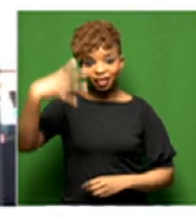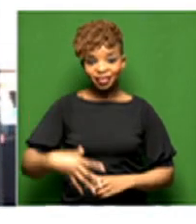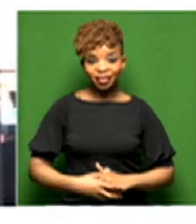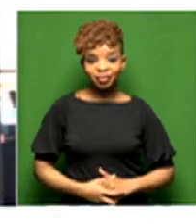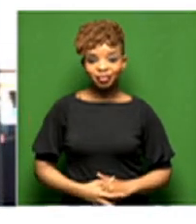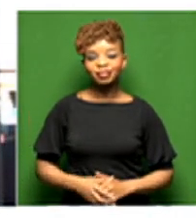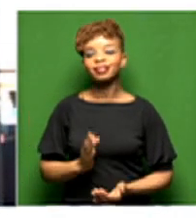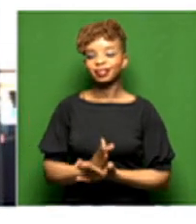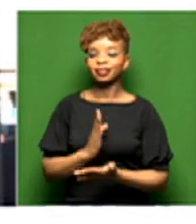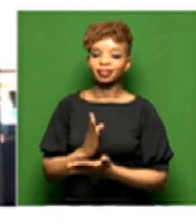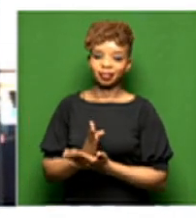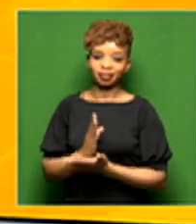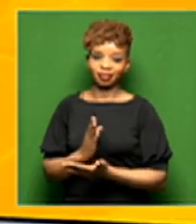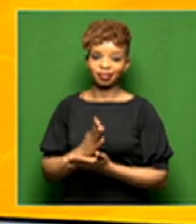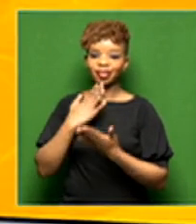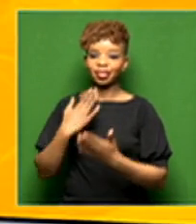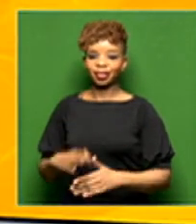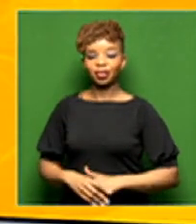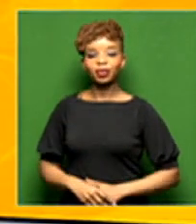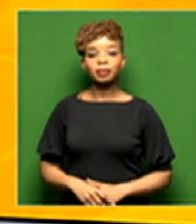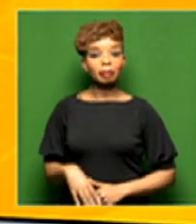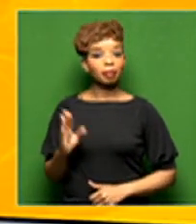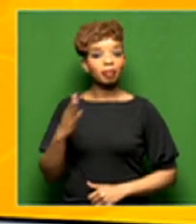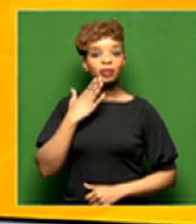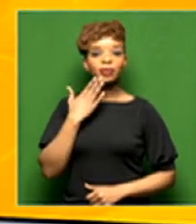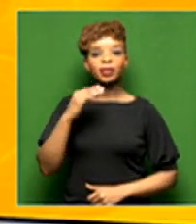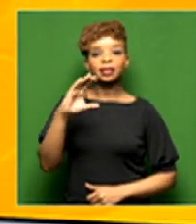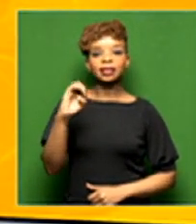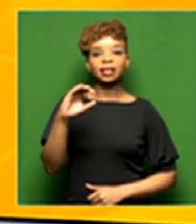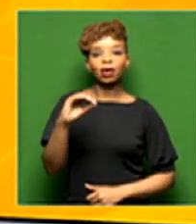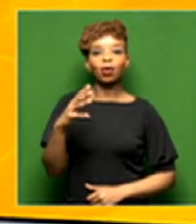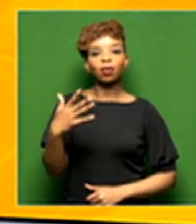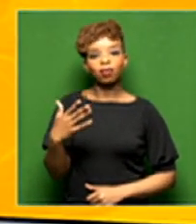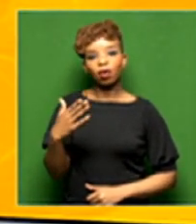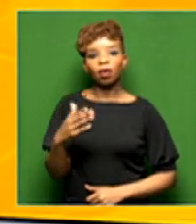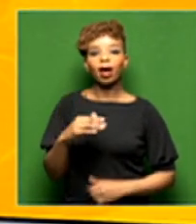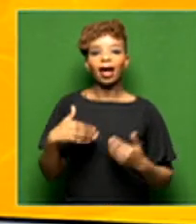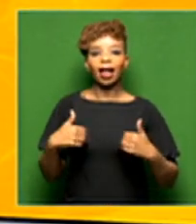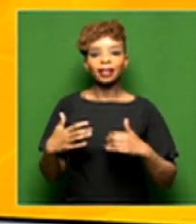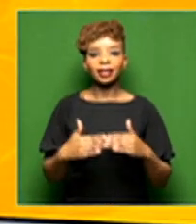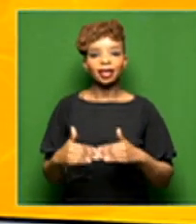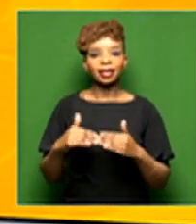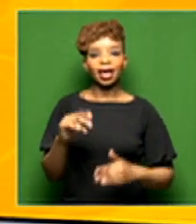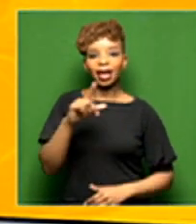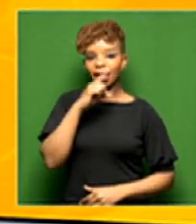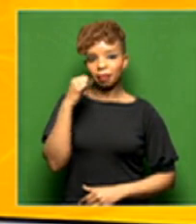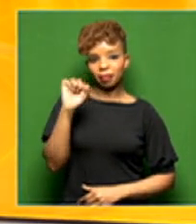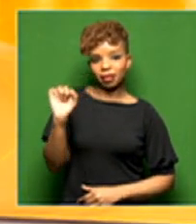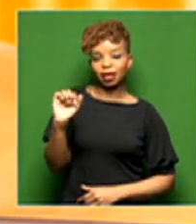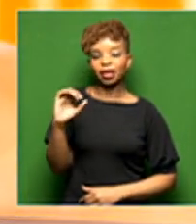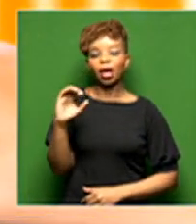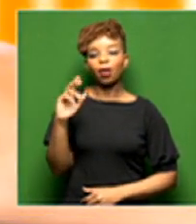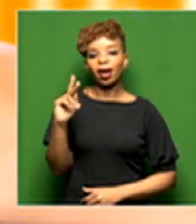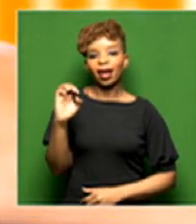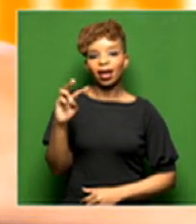definitely. Thanks for that, Kervin. That is the CEO of Coyne Healthcare, Kervin Coyne, and we've been speaking to him about their initiative